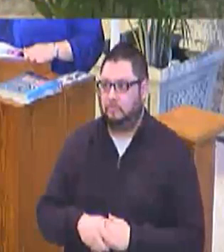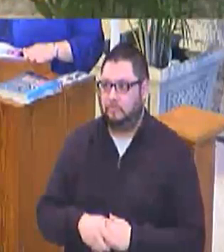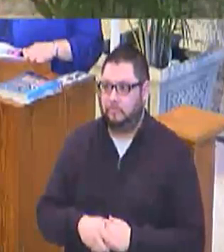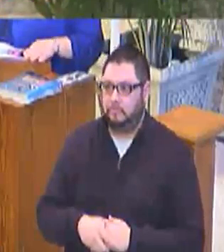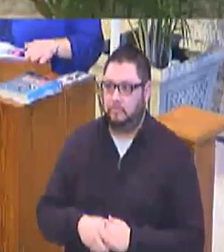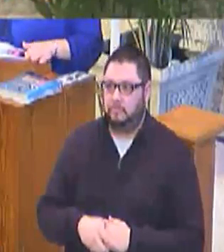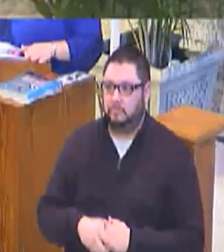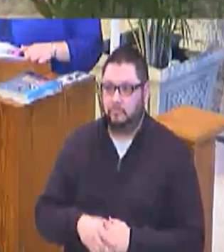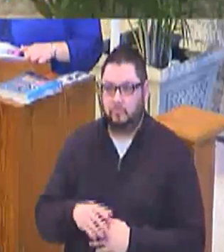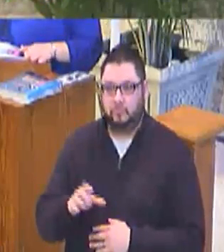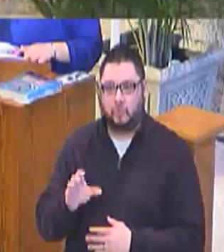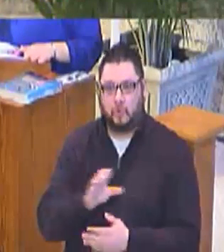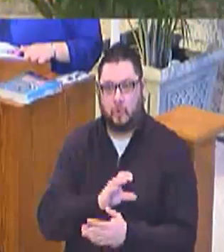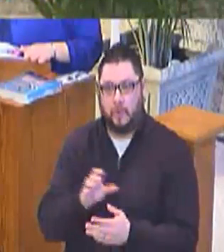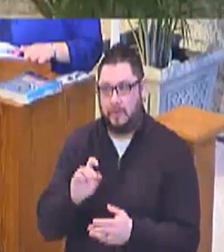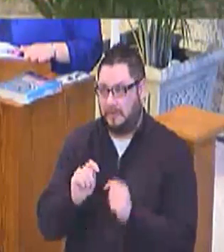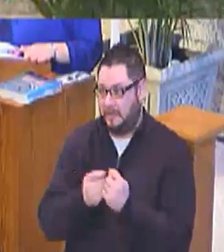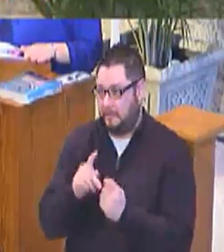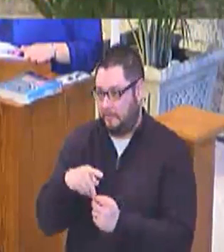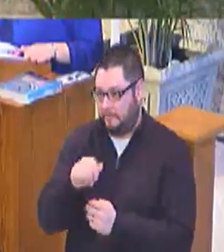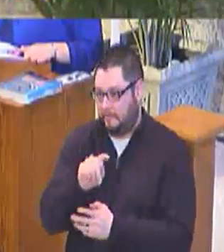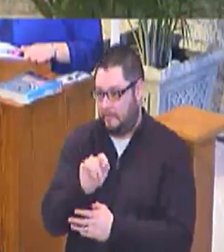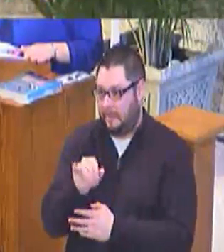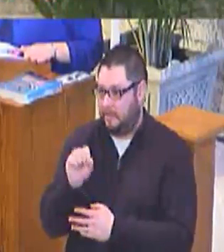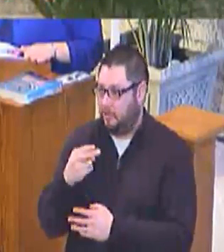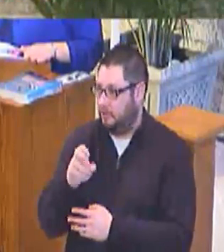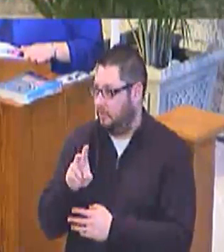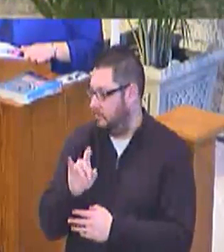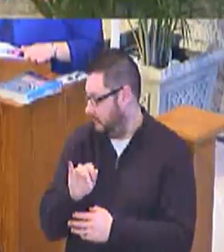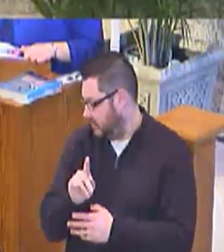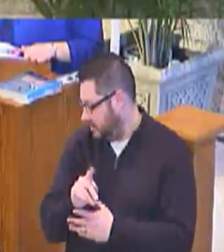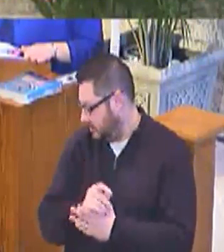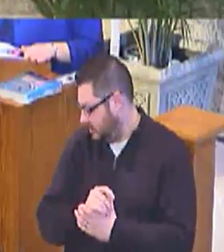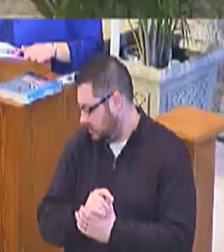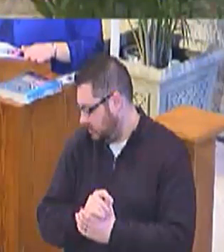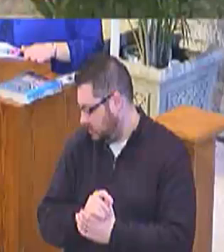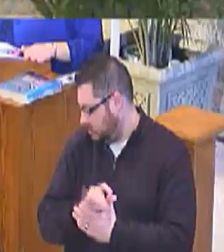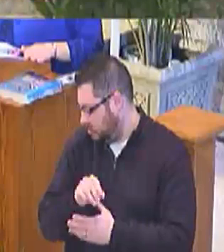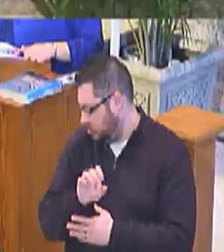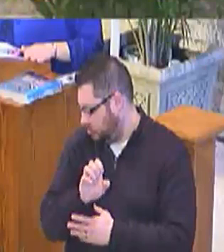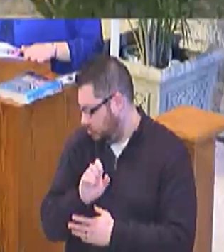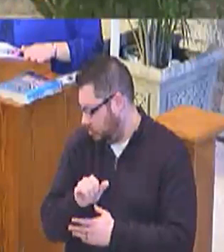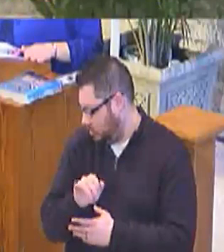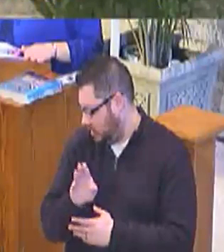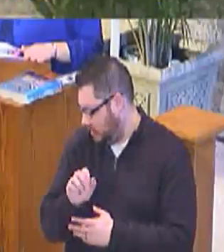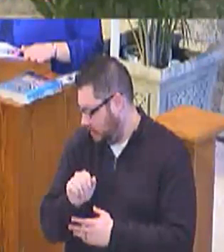For the choir core team, we have Patty Shivak, Joey Beatty,